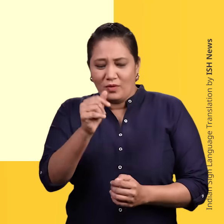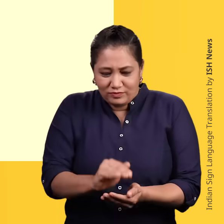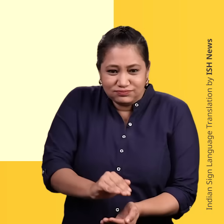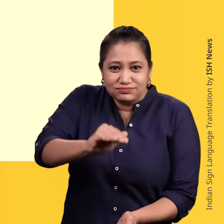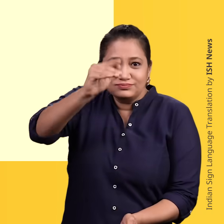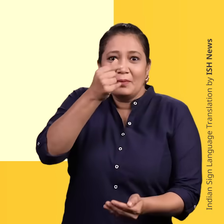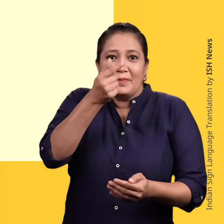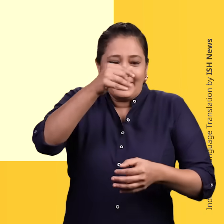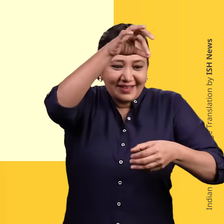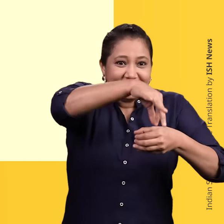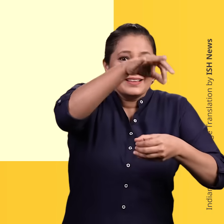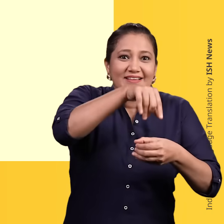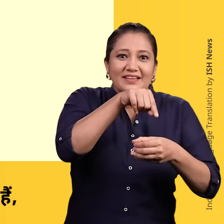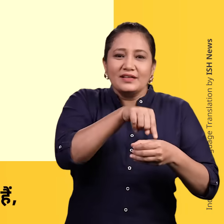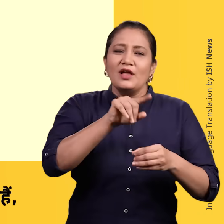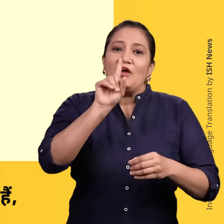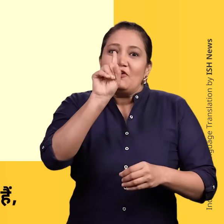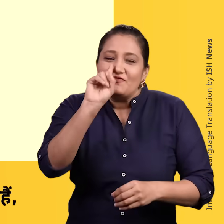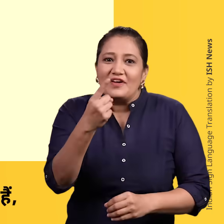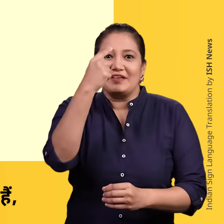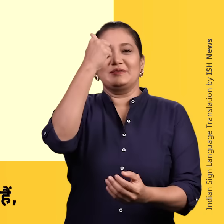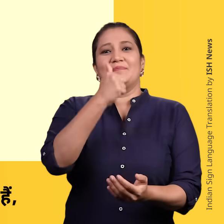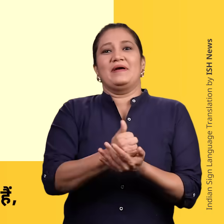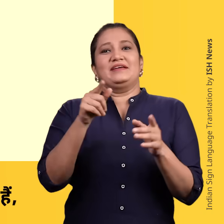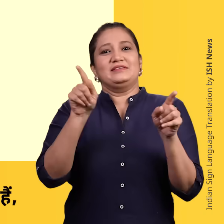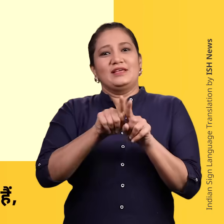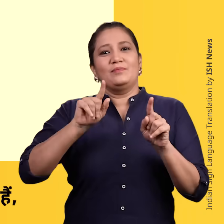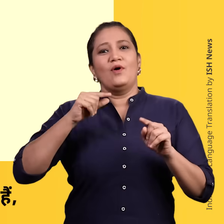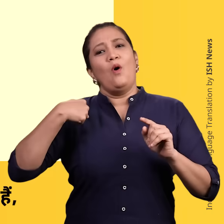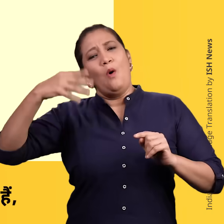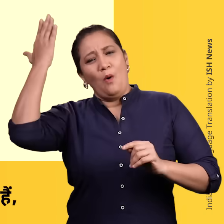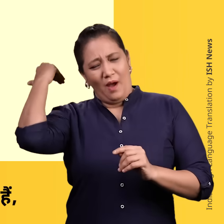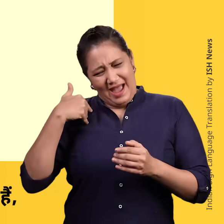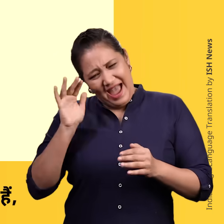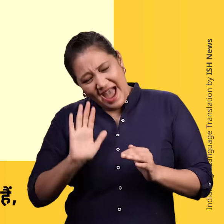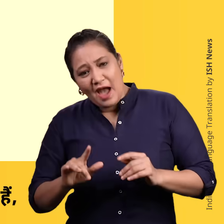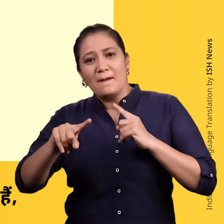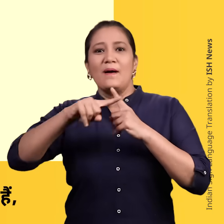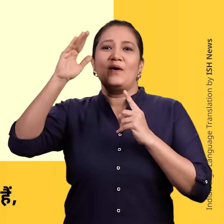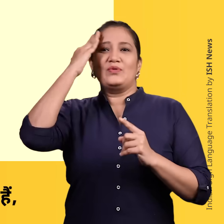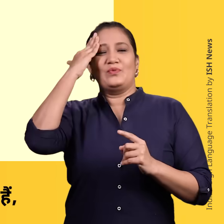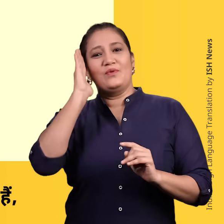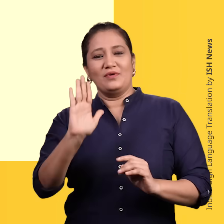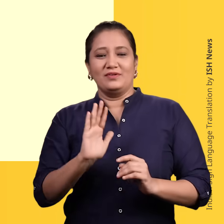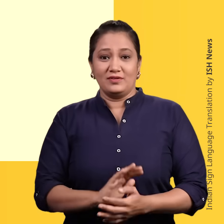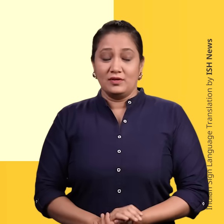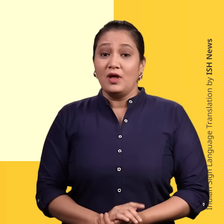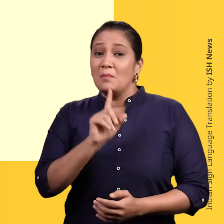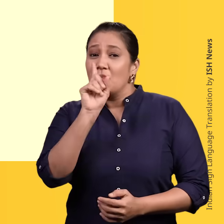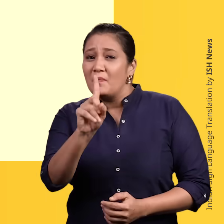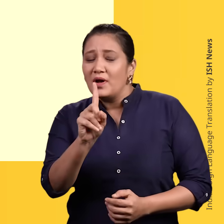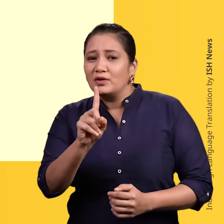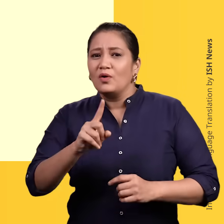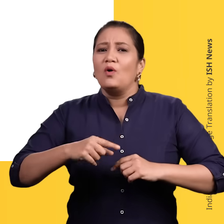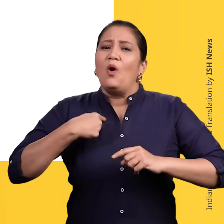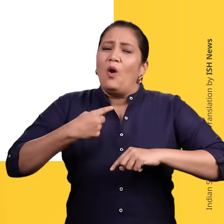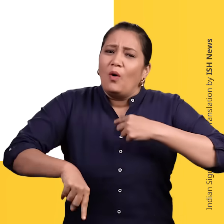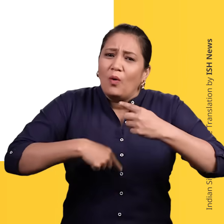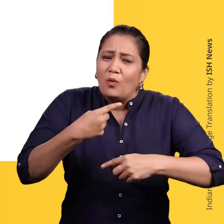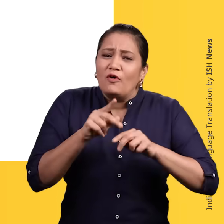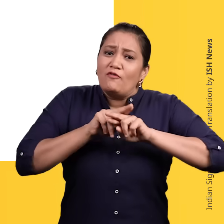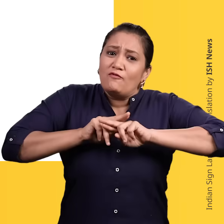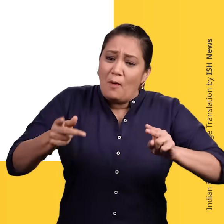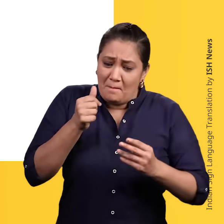Remember your piggy bank? This is the first bank that we all had and know of. But